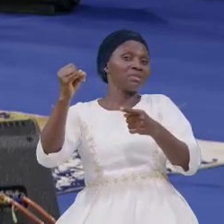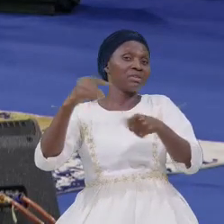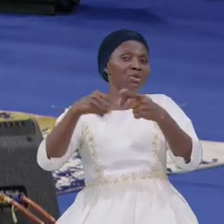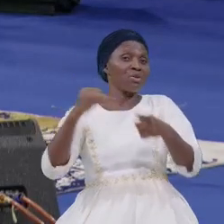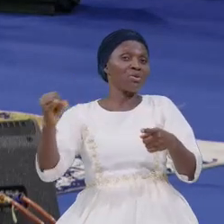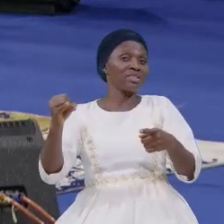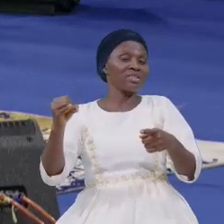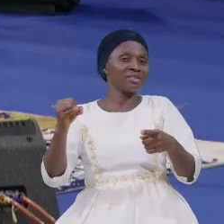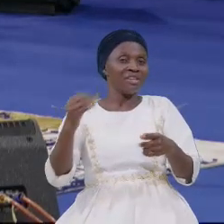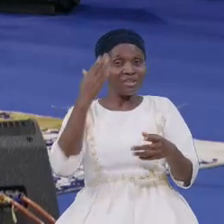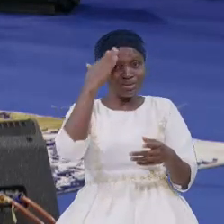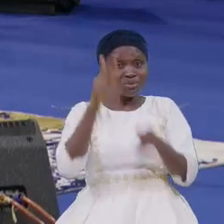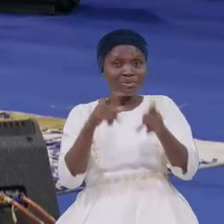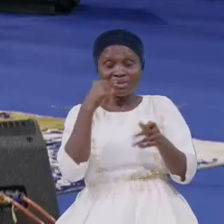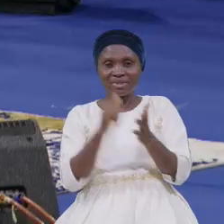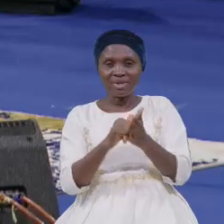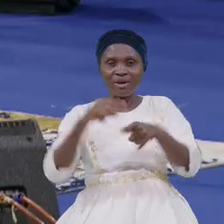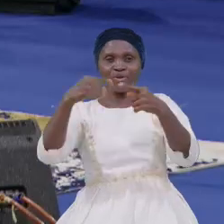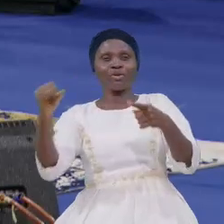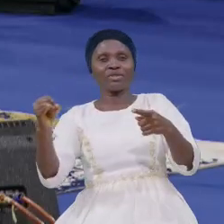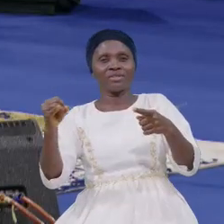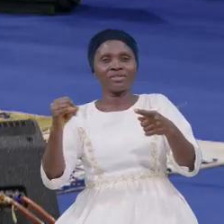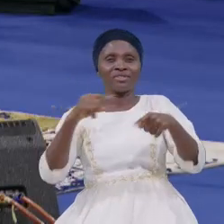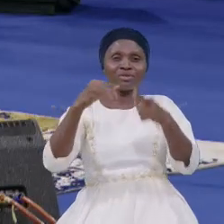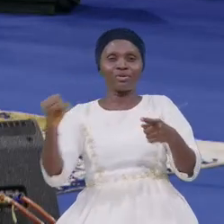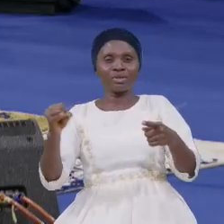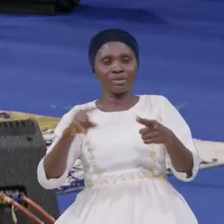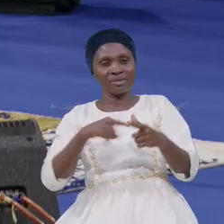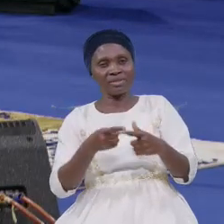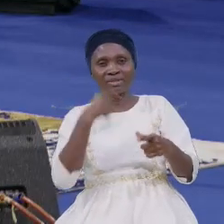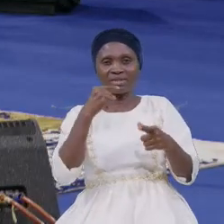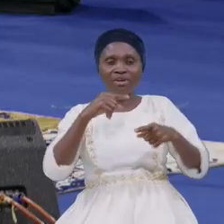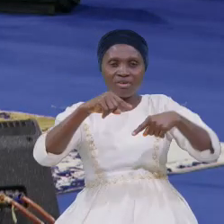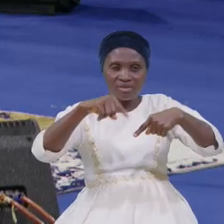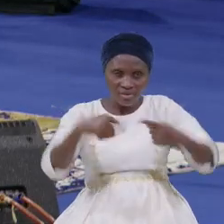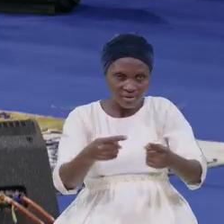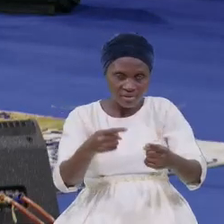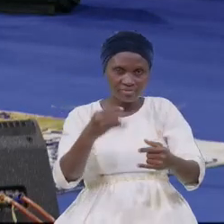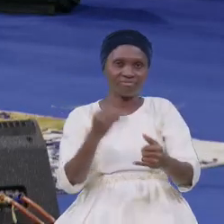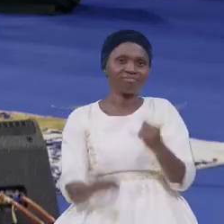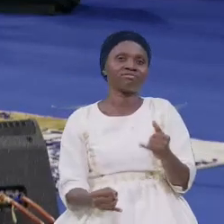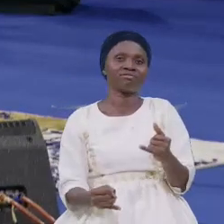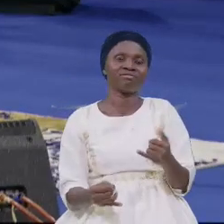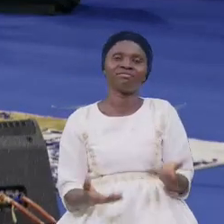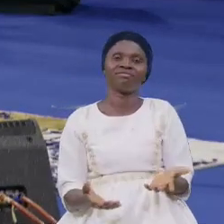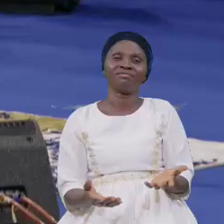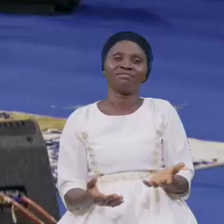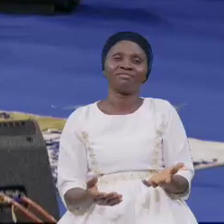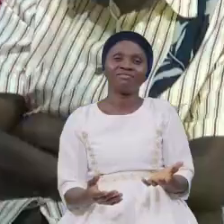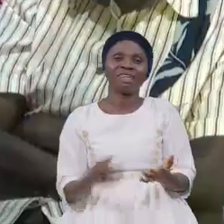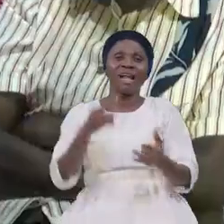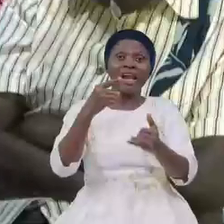going, gone. Latter days, you will not wait until